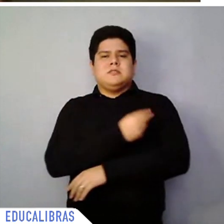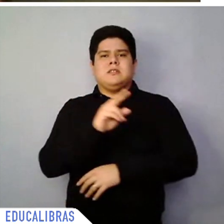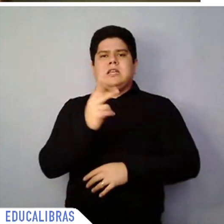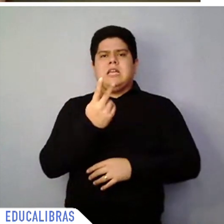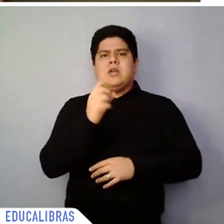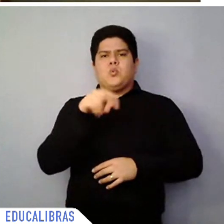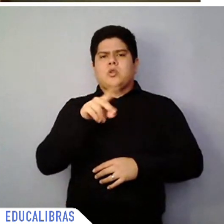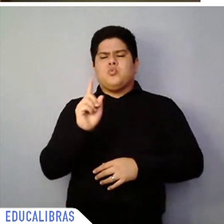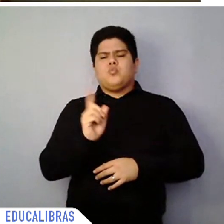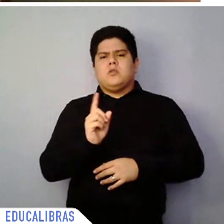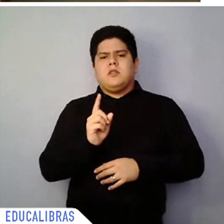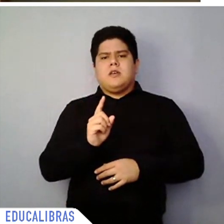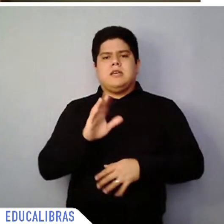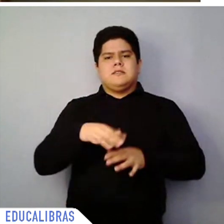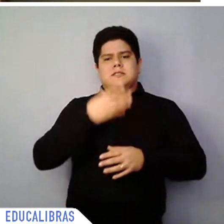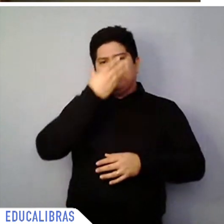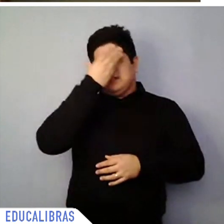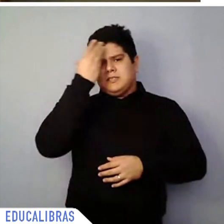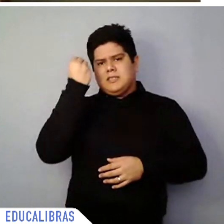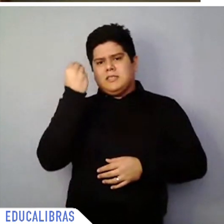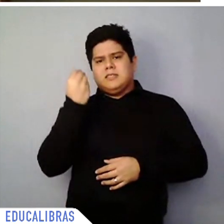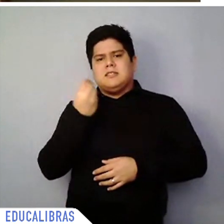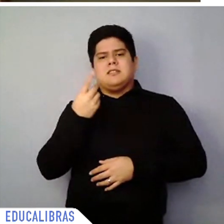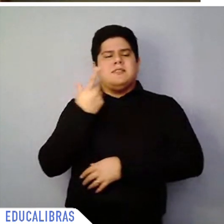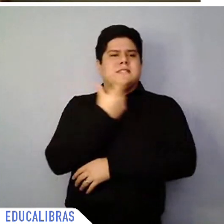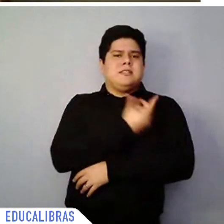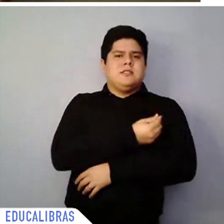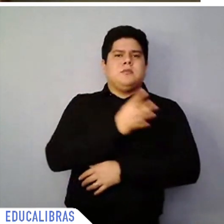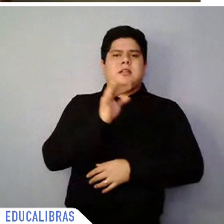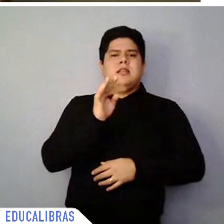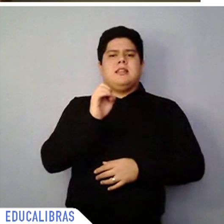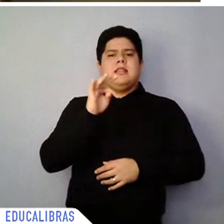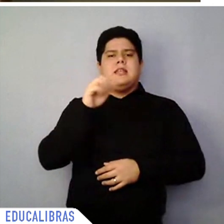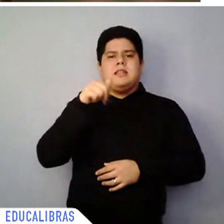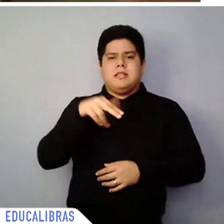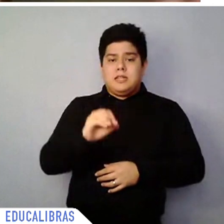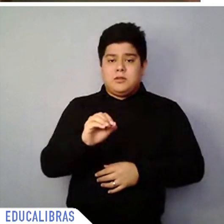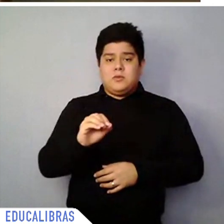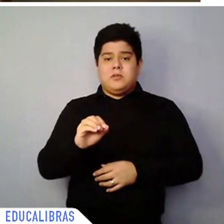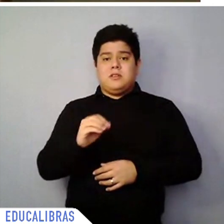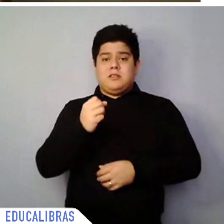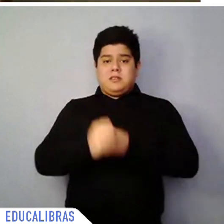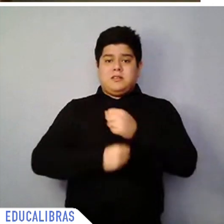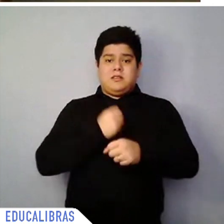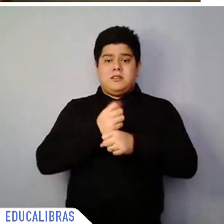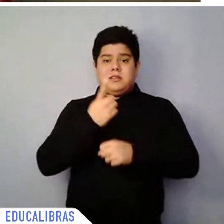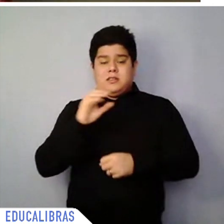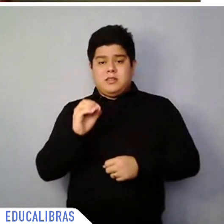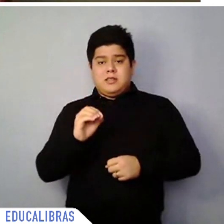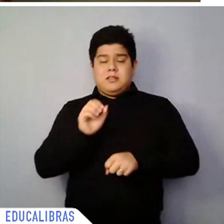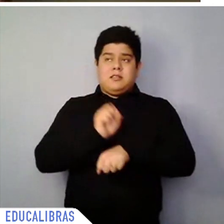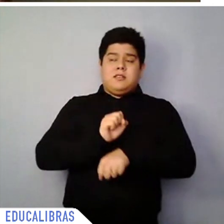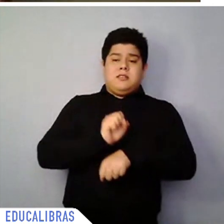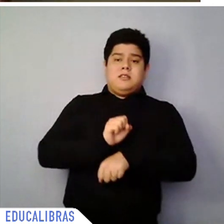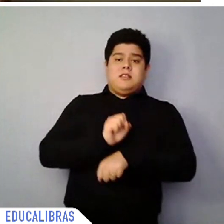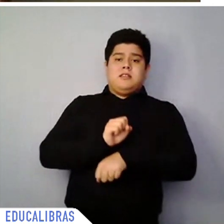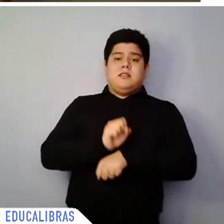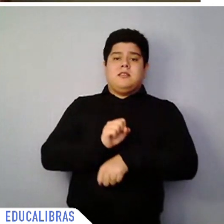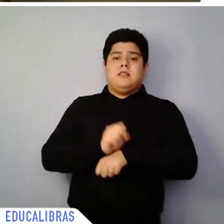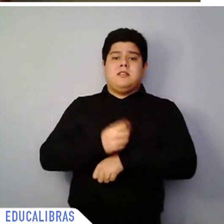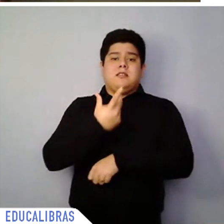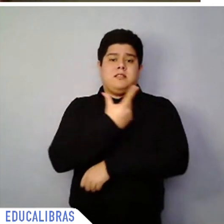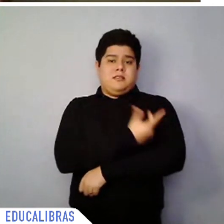vaccines, it's at its most. Many people forgot to get vaccinated by H1N1 or for